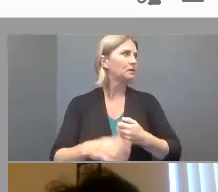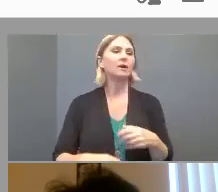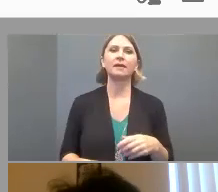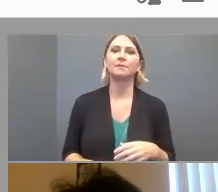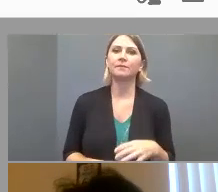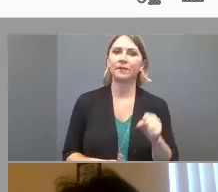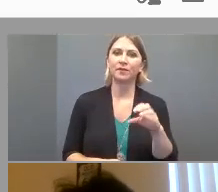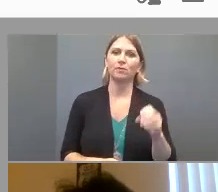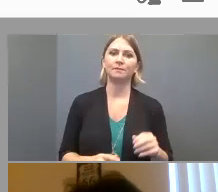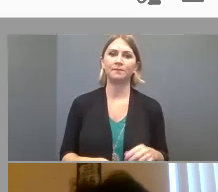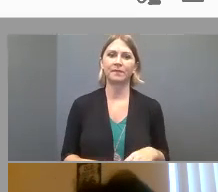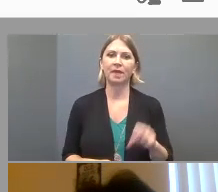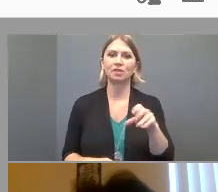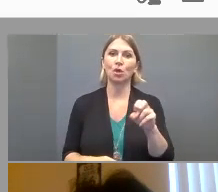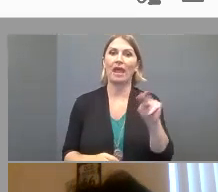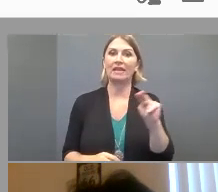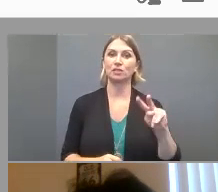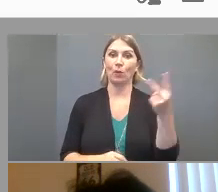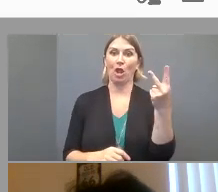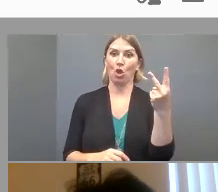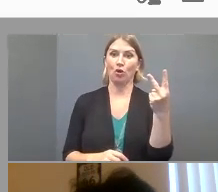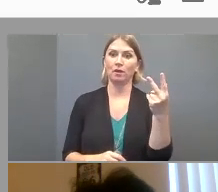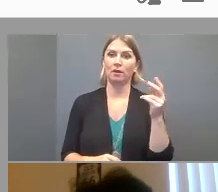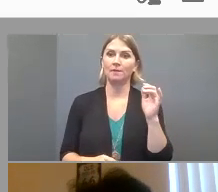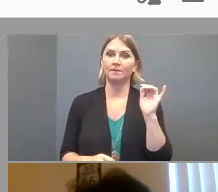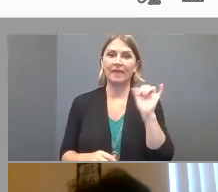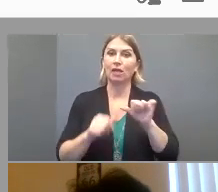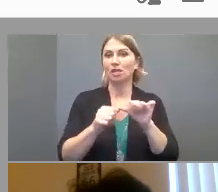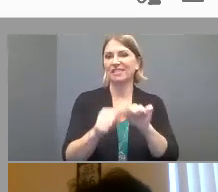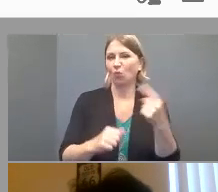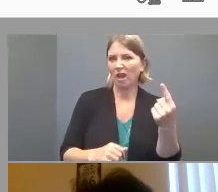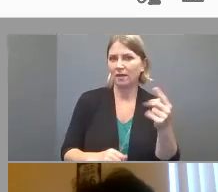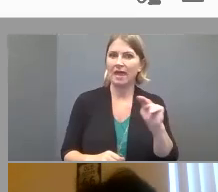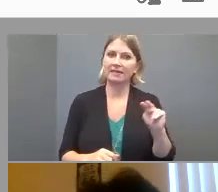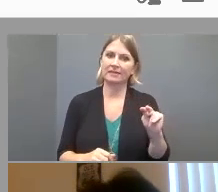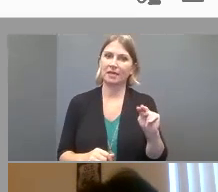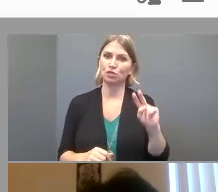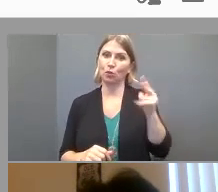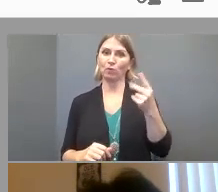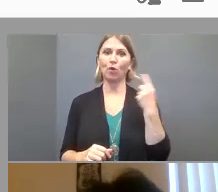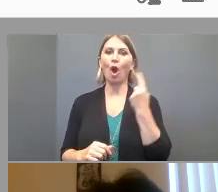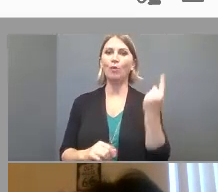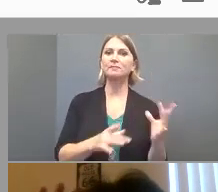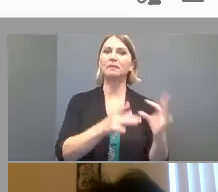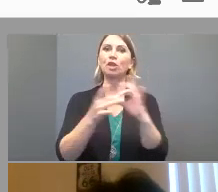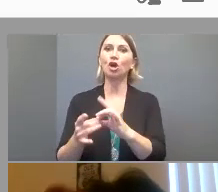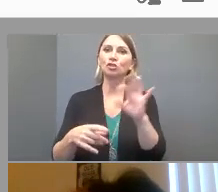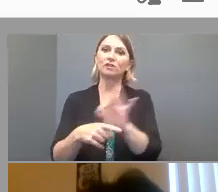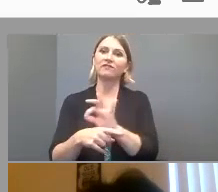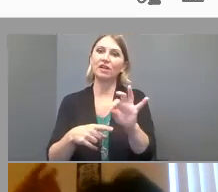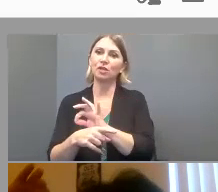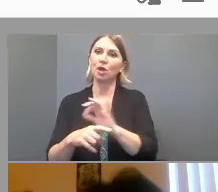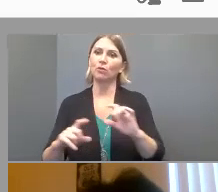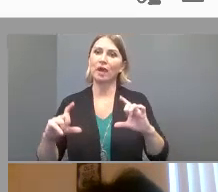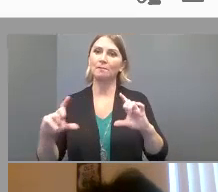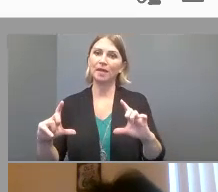squared, right? So n squared is, let's say the constant is 1, then n squared is always going to belong to a function where we can always have a big O